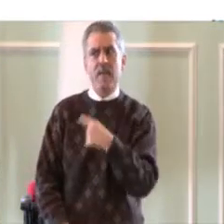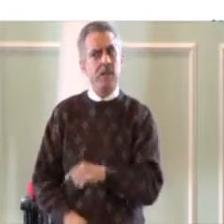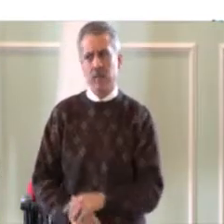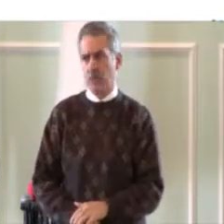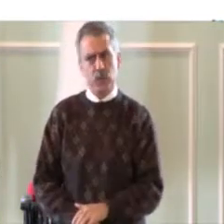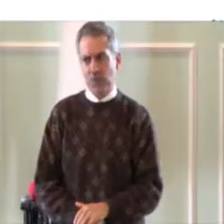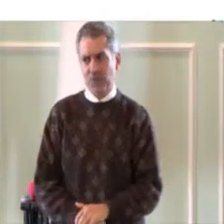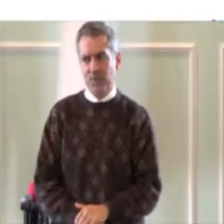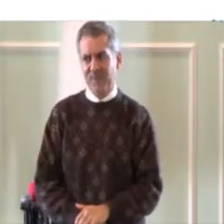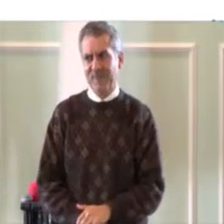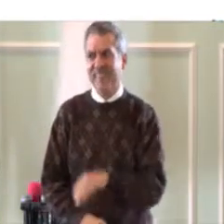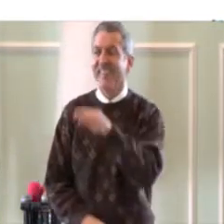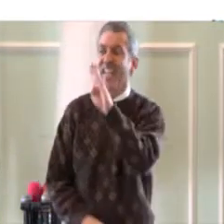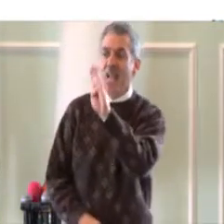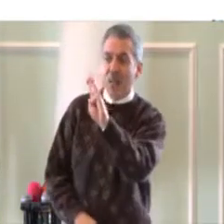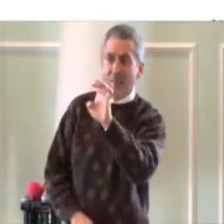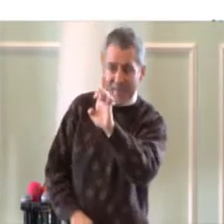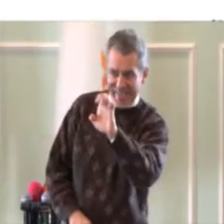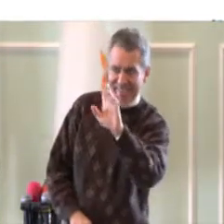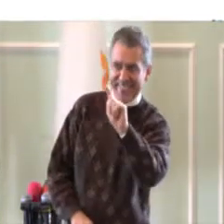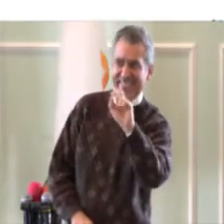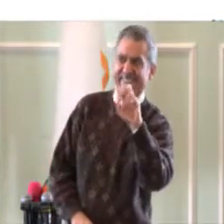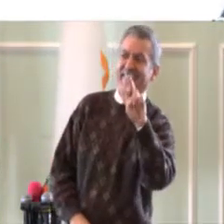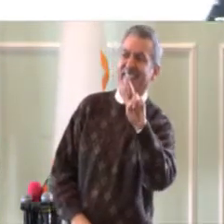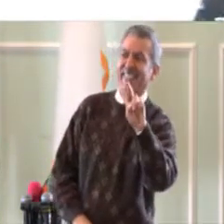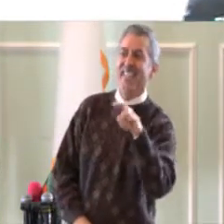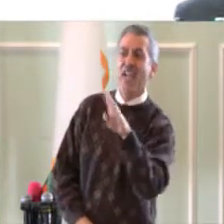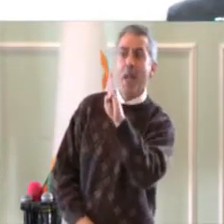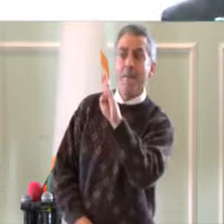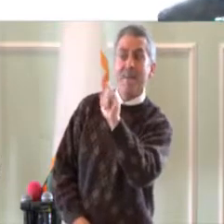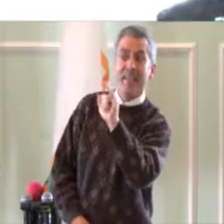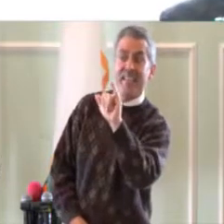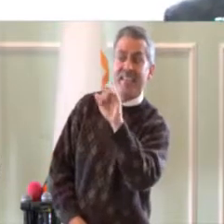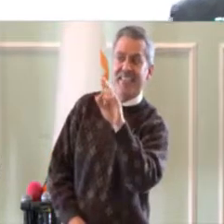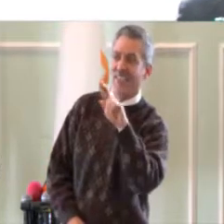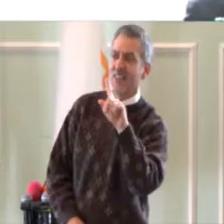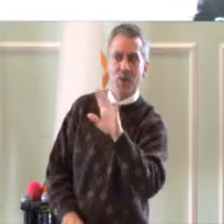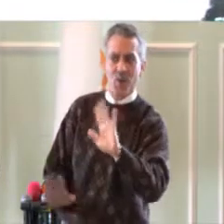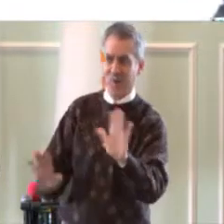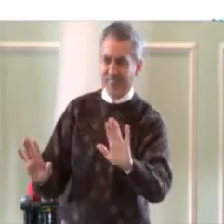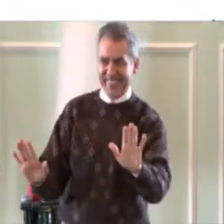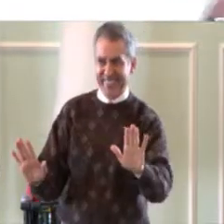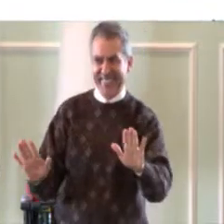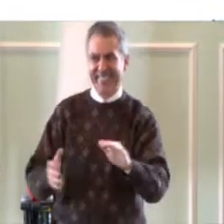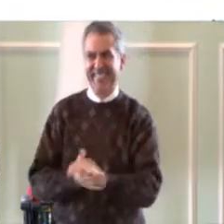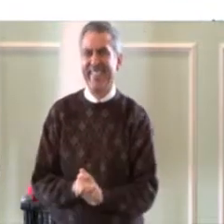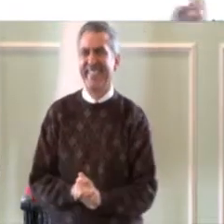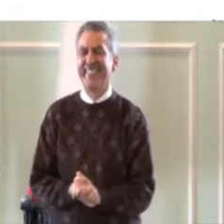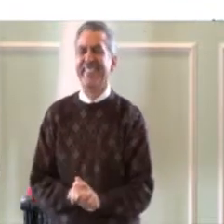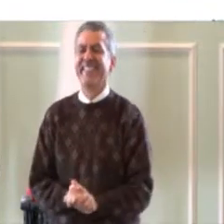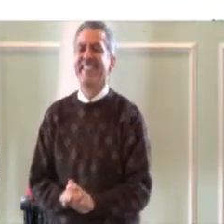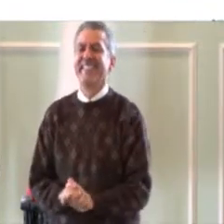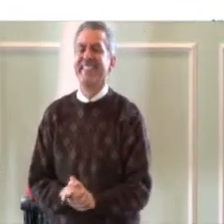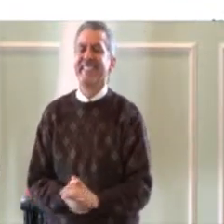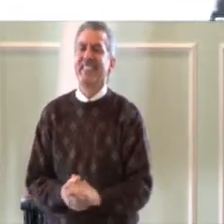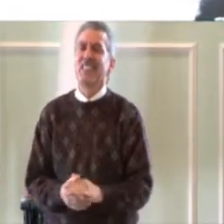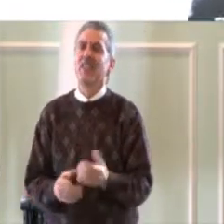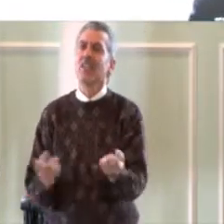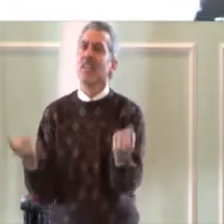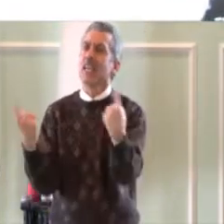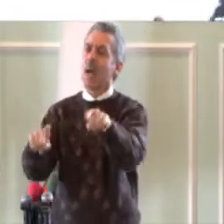some unpleasant things that we face sometimes, that sometimes those circumstances, those events that happen in our